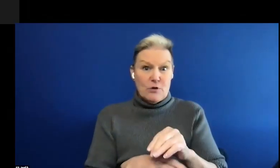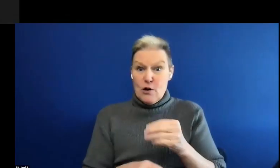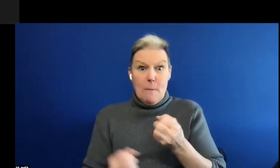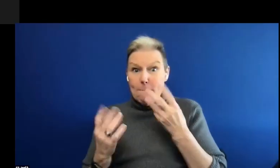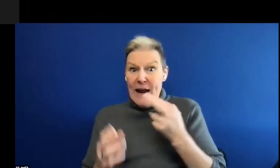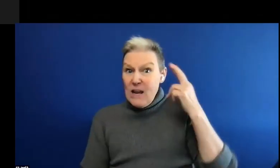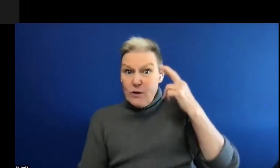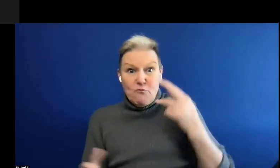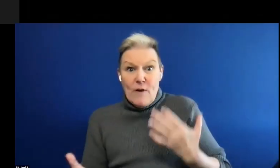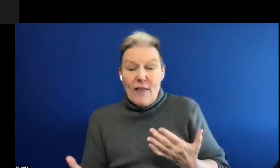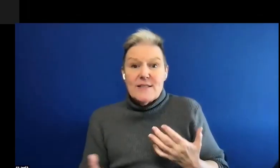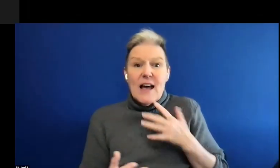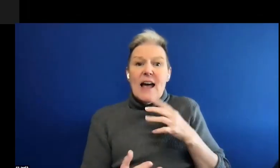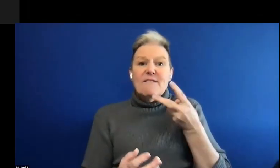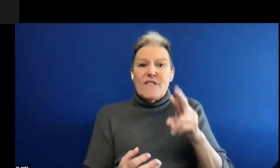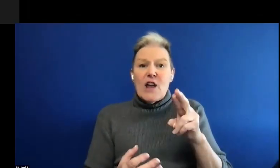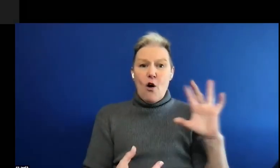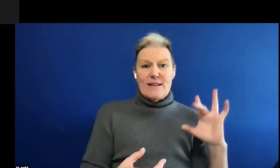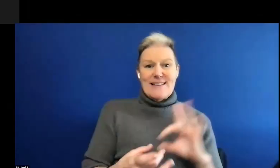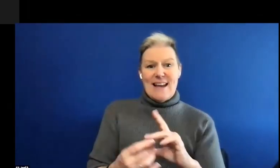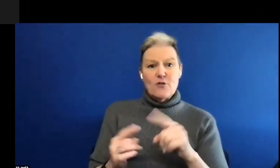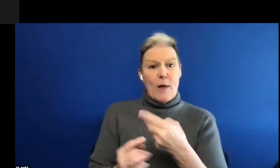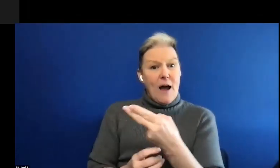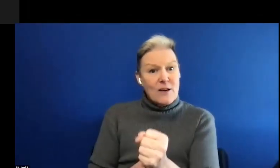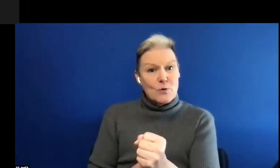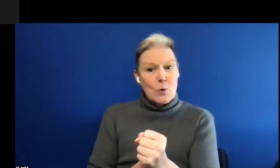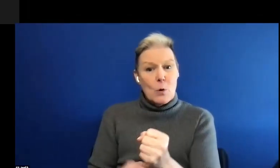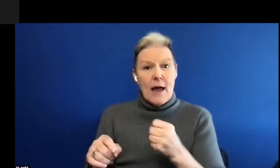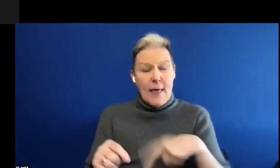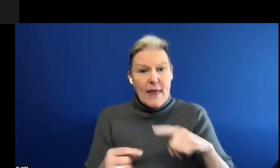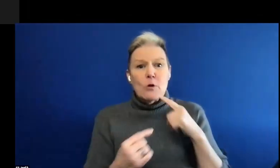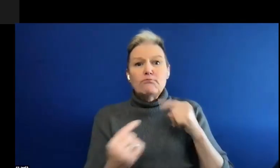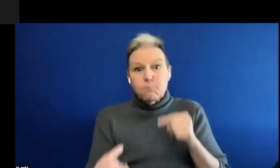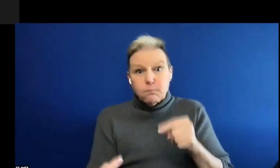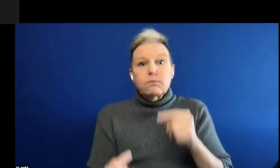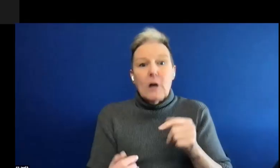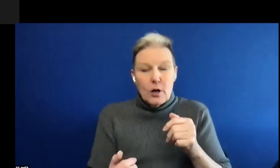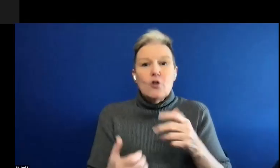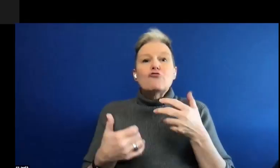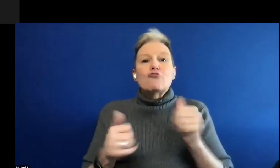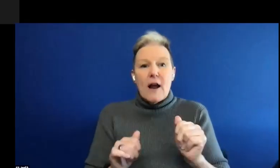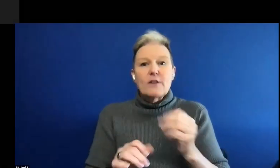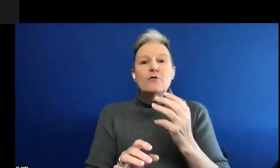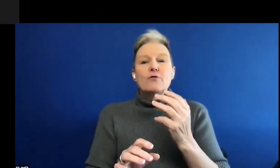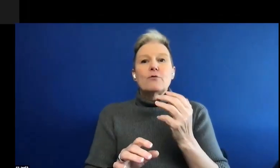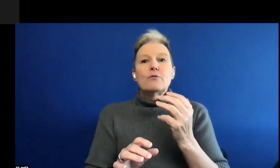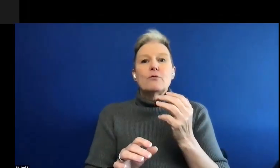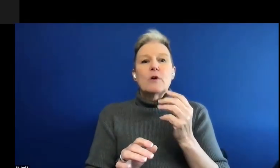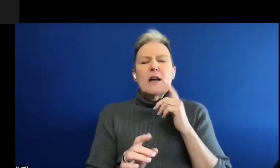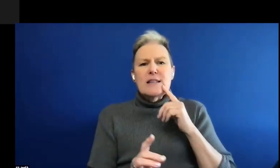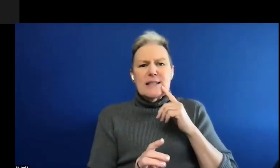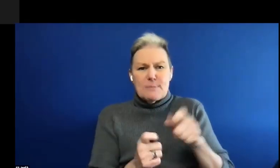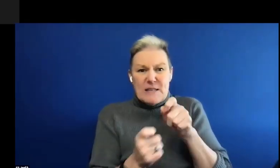VR counselors are attached to the high schools, and they were having a very difficult time being able to